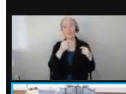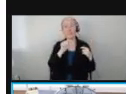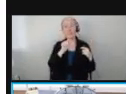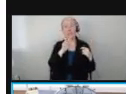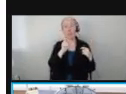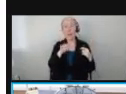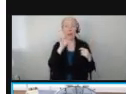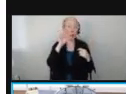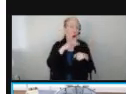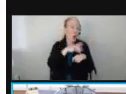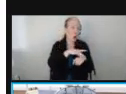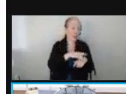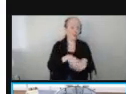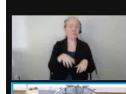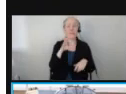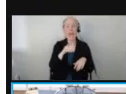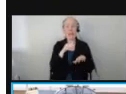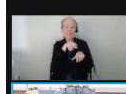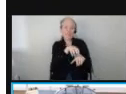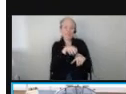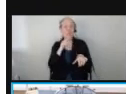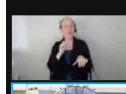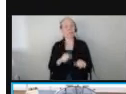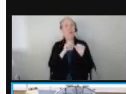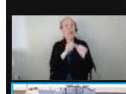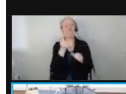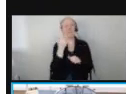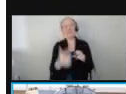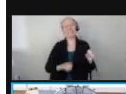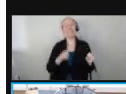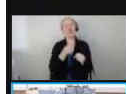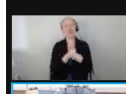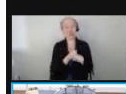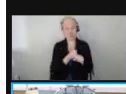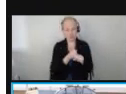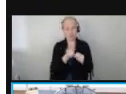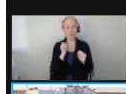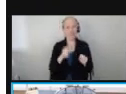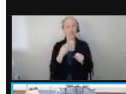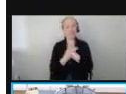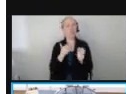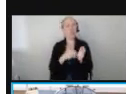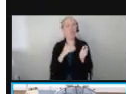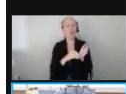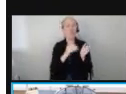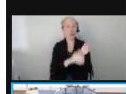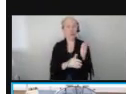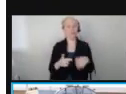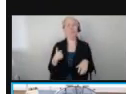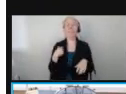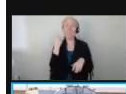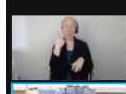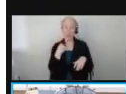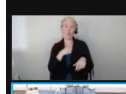15-year lifetime, and we could use it over and over as we go to the moon. We're working with industry partners to develop this vehicle.